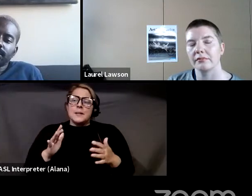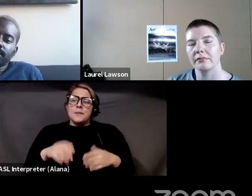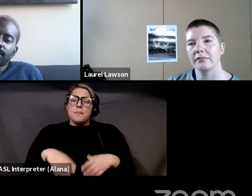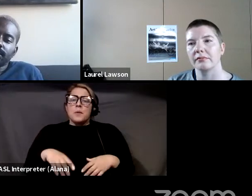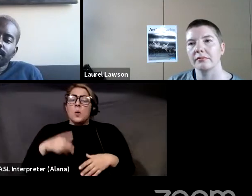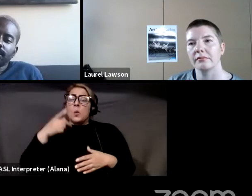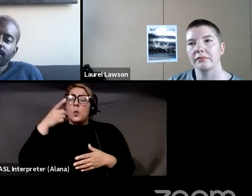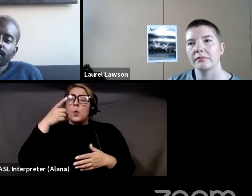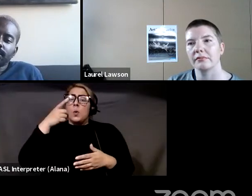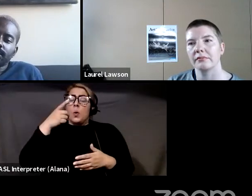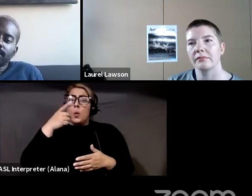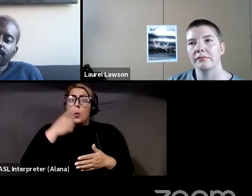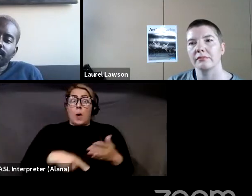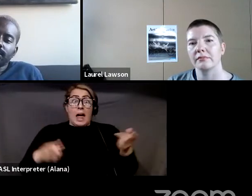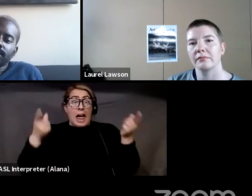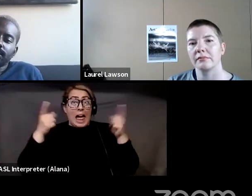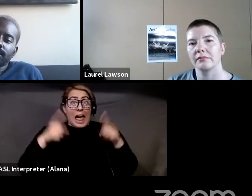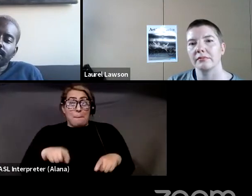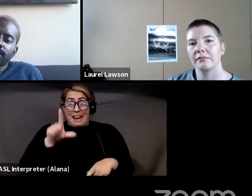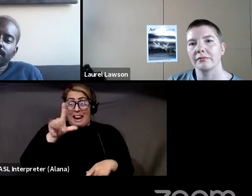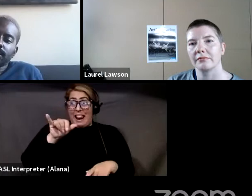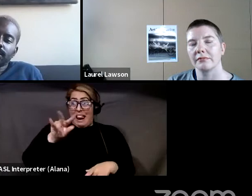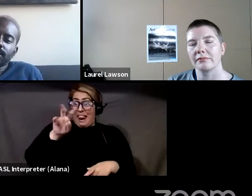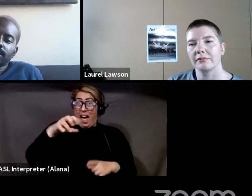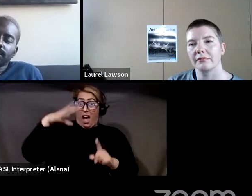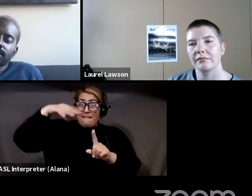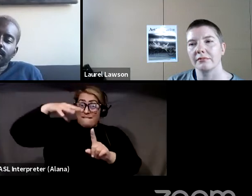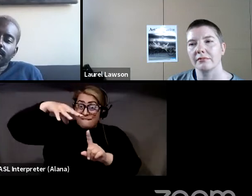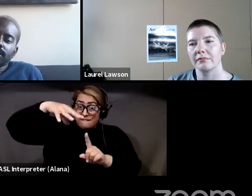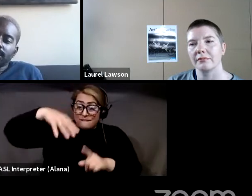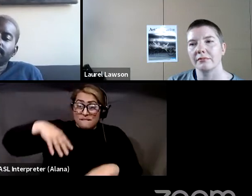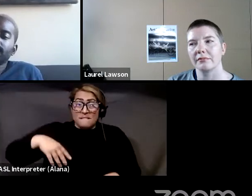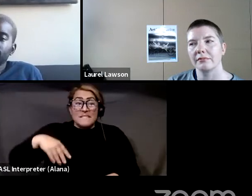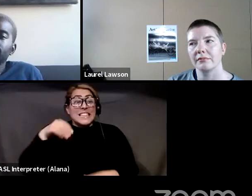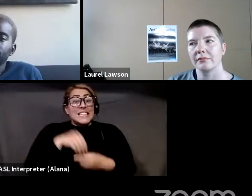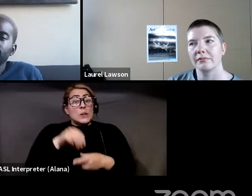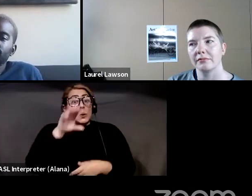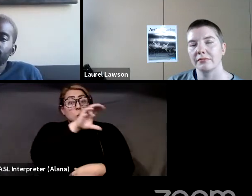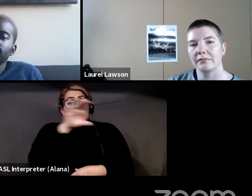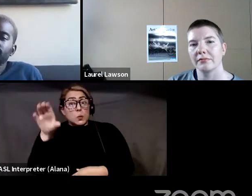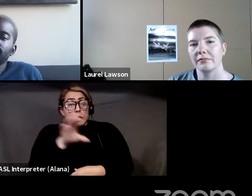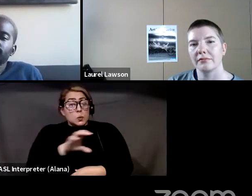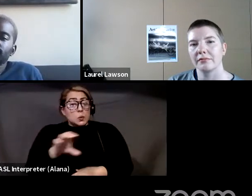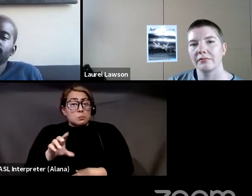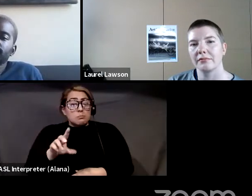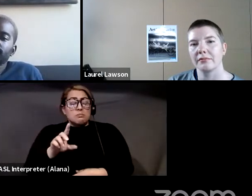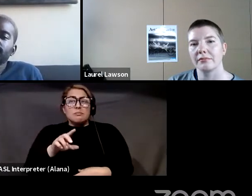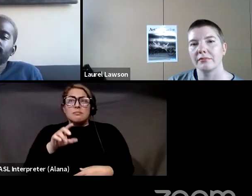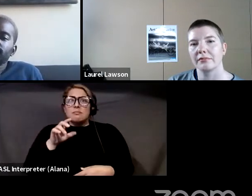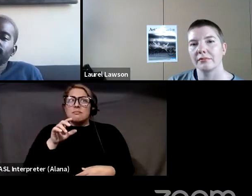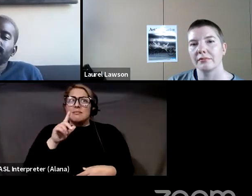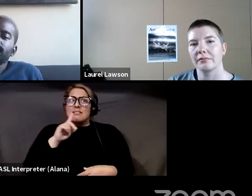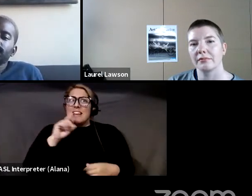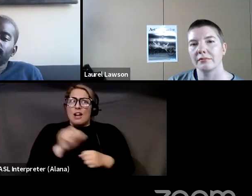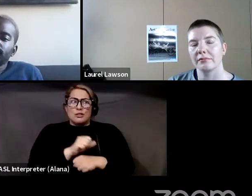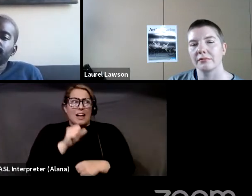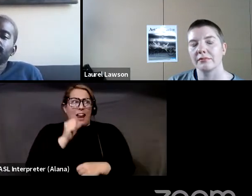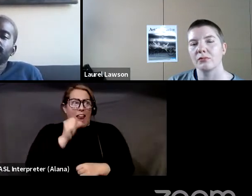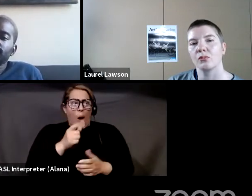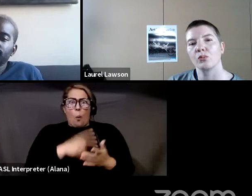What happened live in the Zoom space is actually not what was